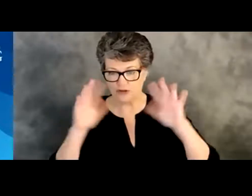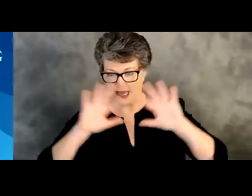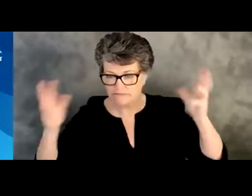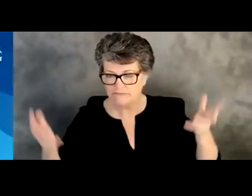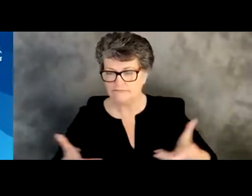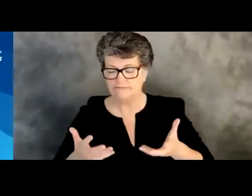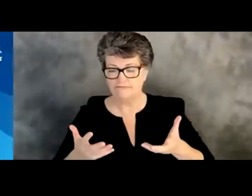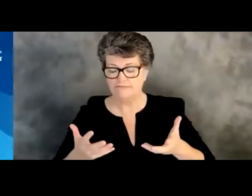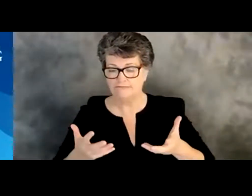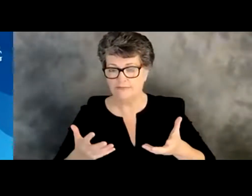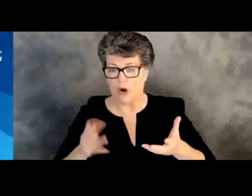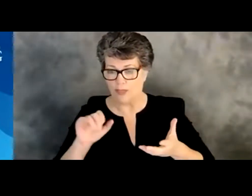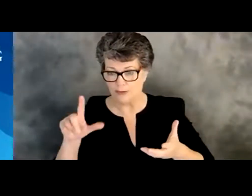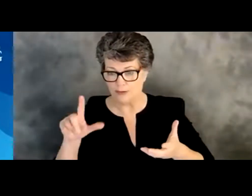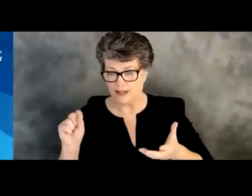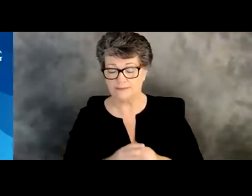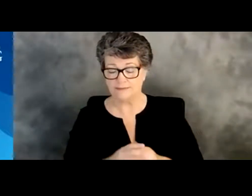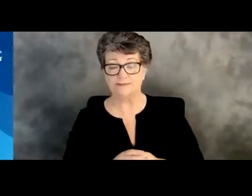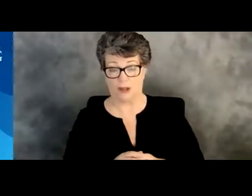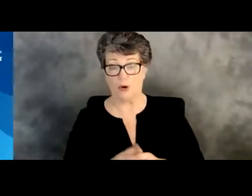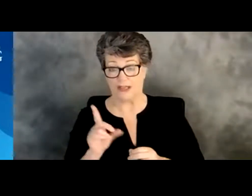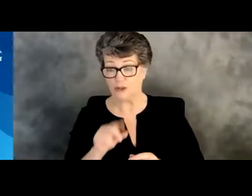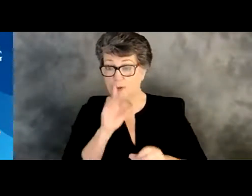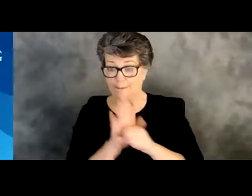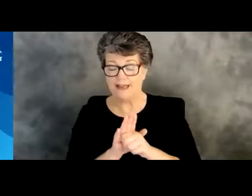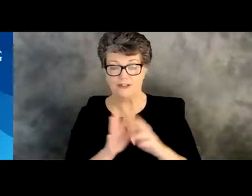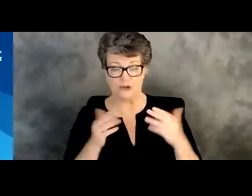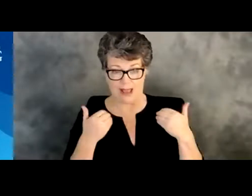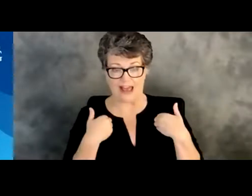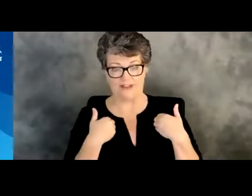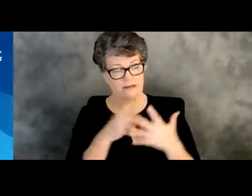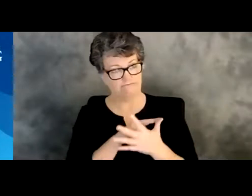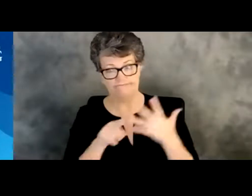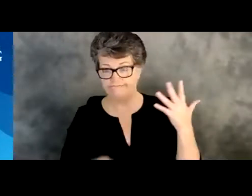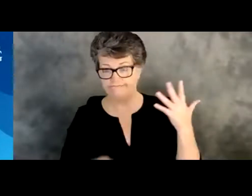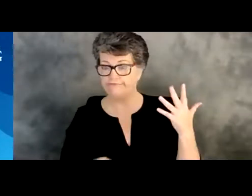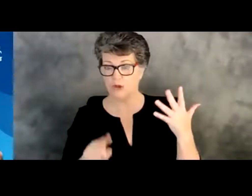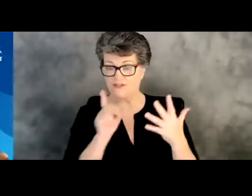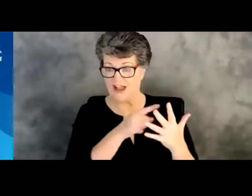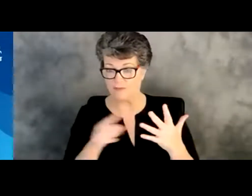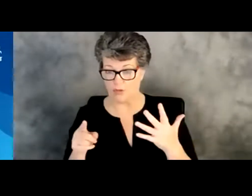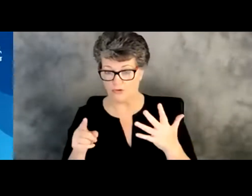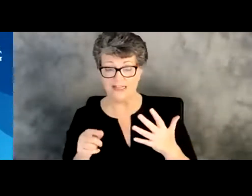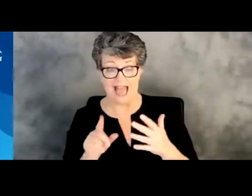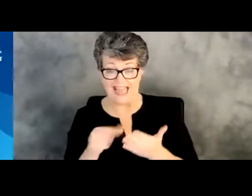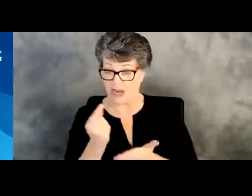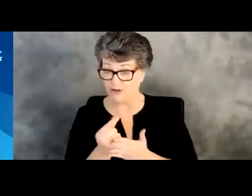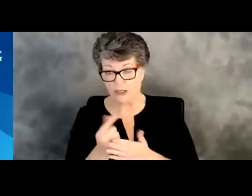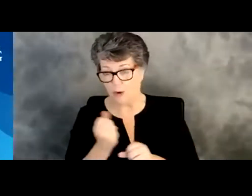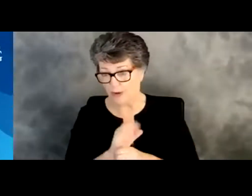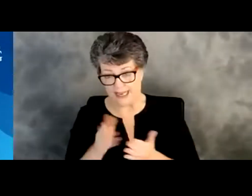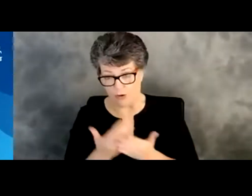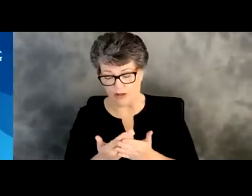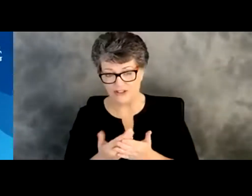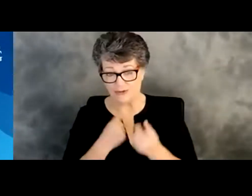bills are actually enacted. But we do commit to have kind of a across the 5 goals. I guarantee you we won't get it all. So you'll have to tell